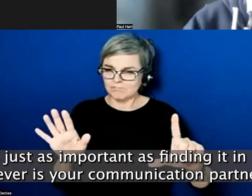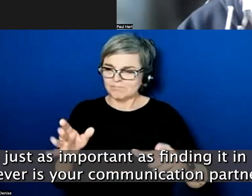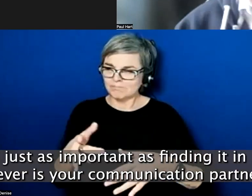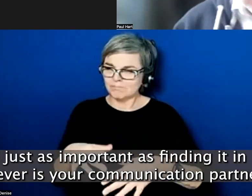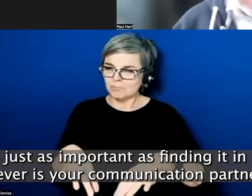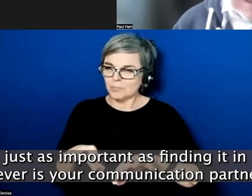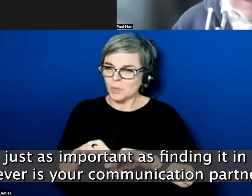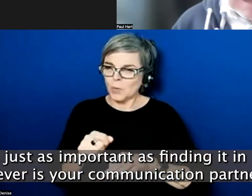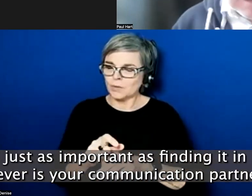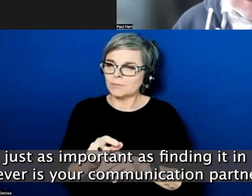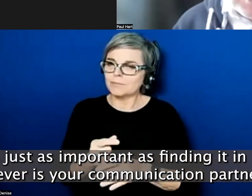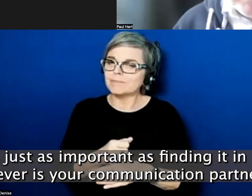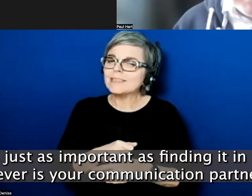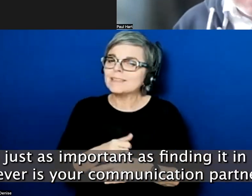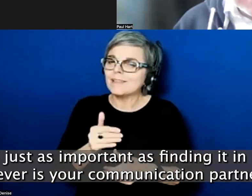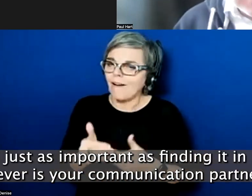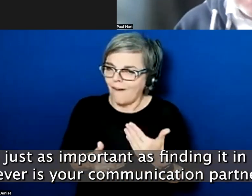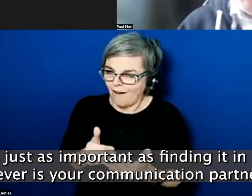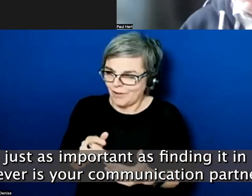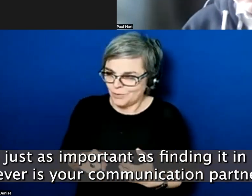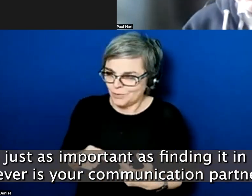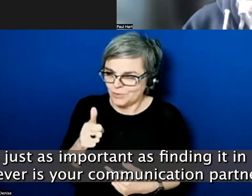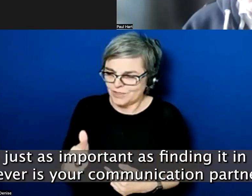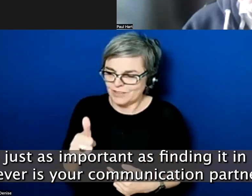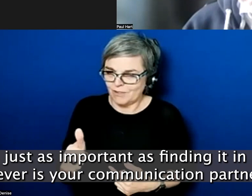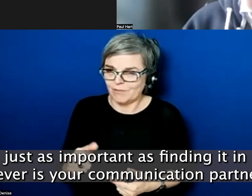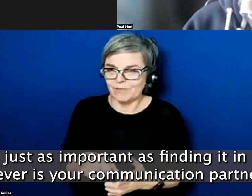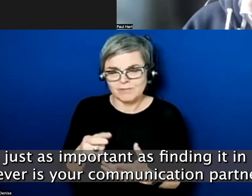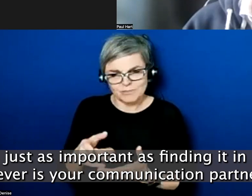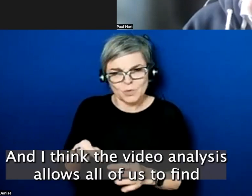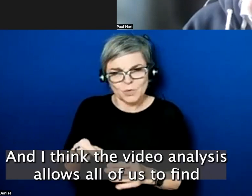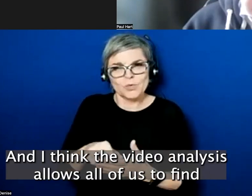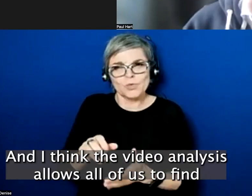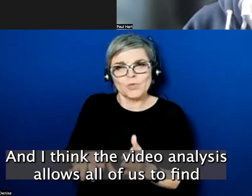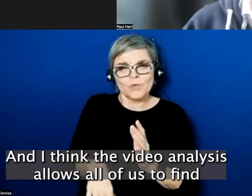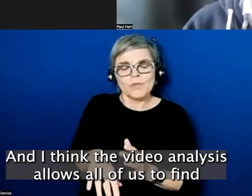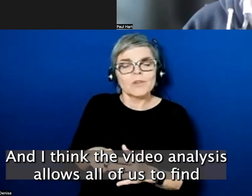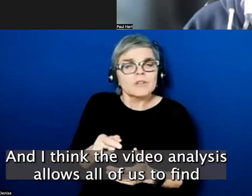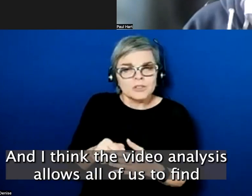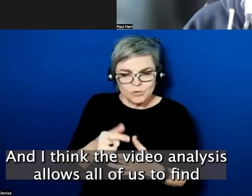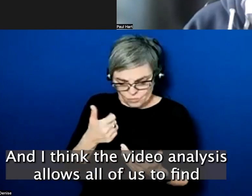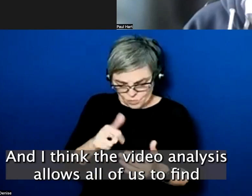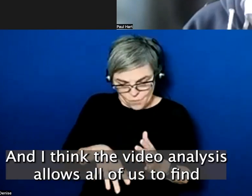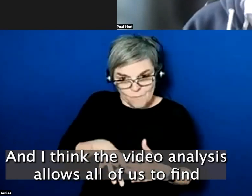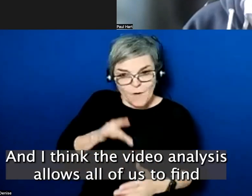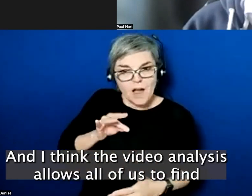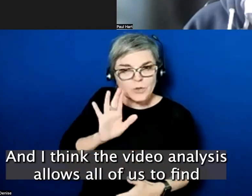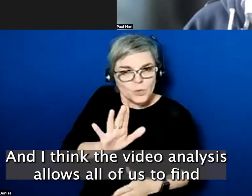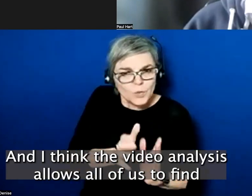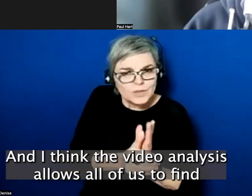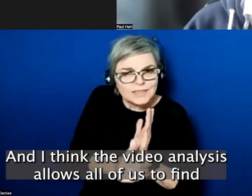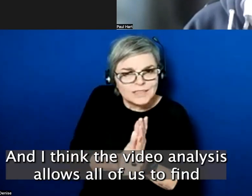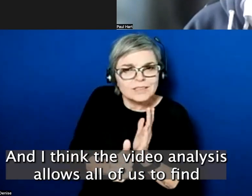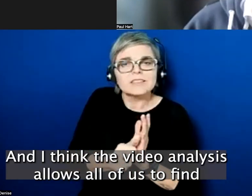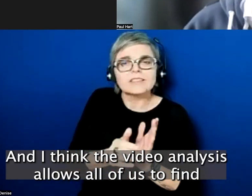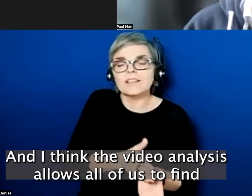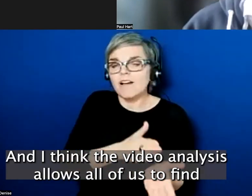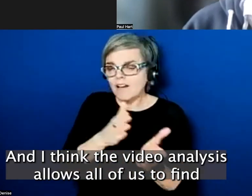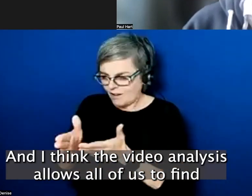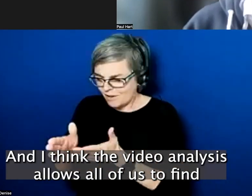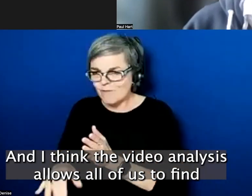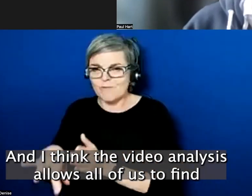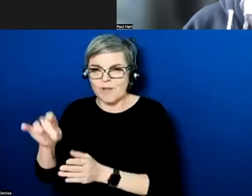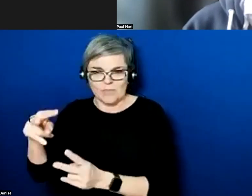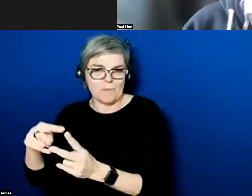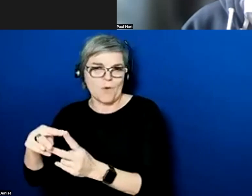as important as finding it in whoever is your communication partner. I think the video analysis allows all of us